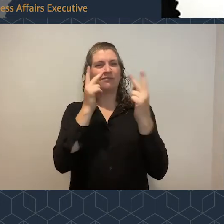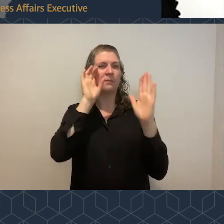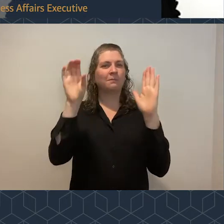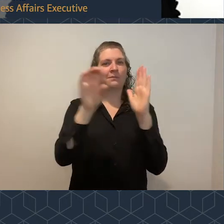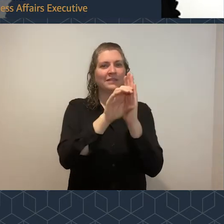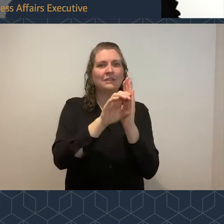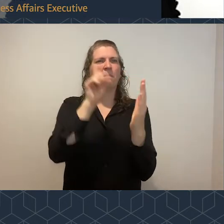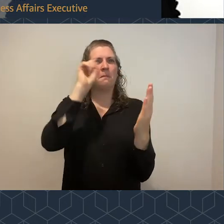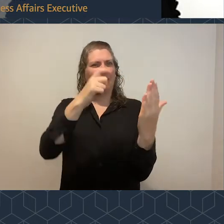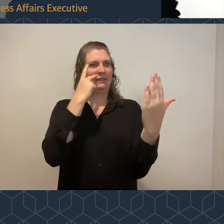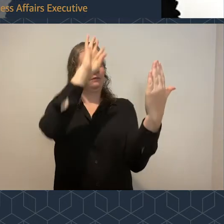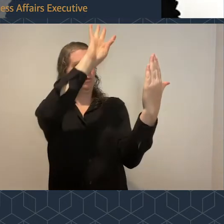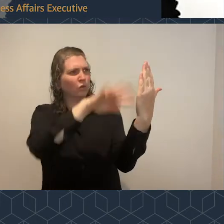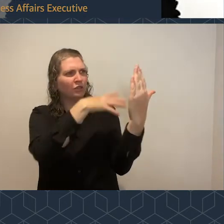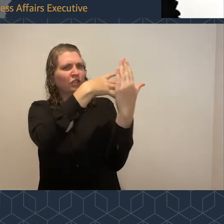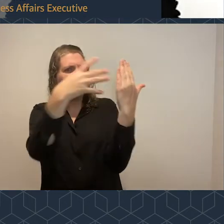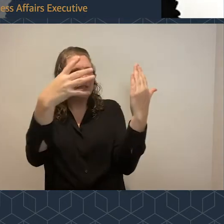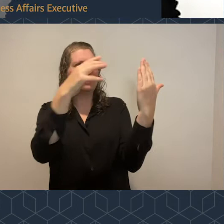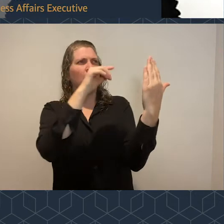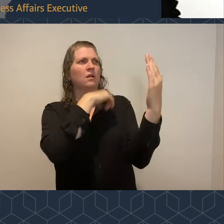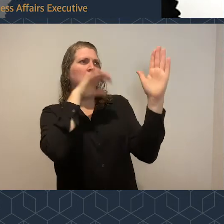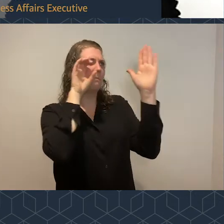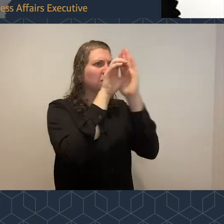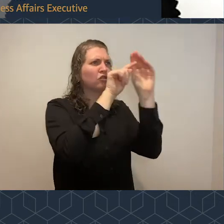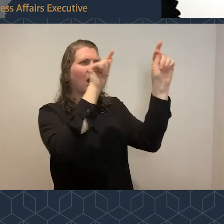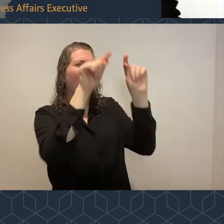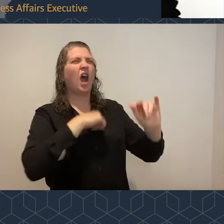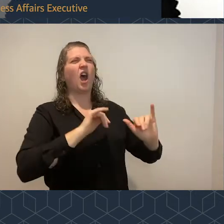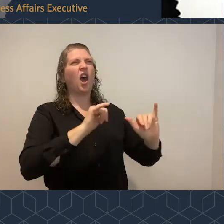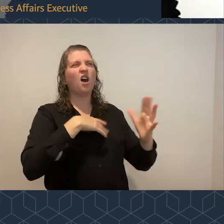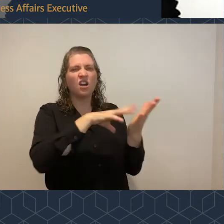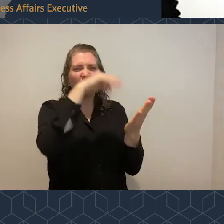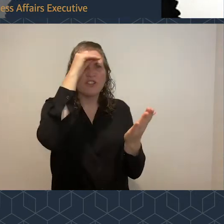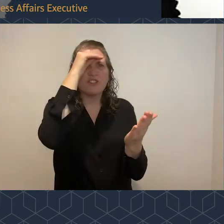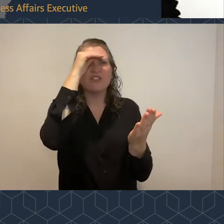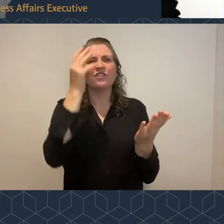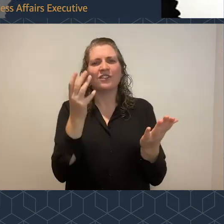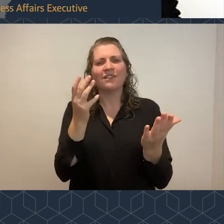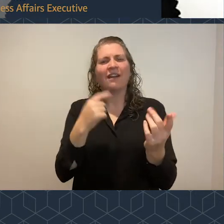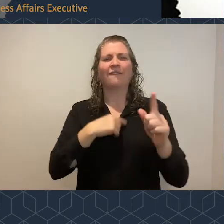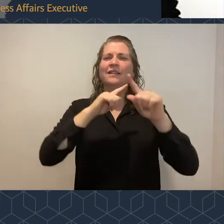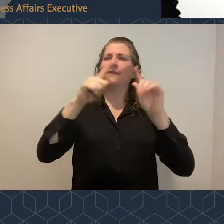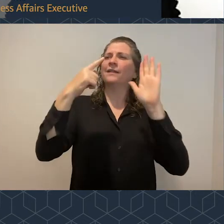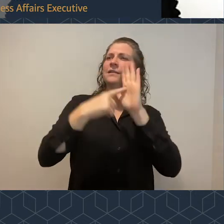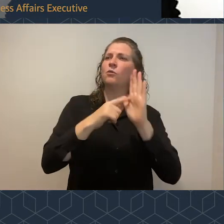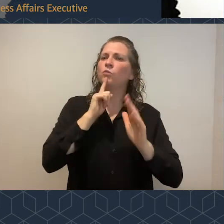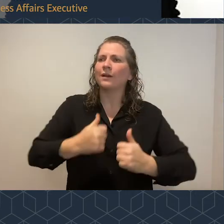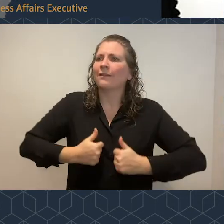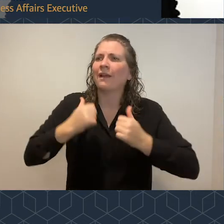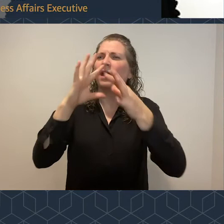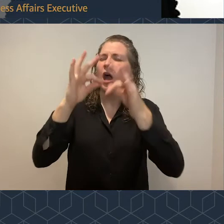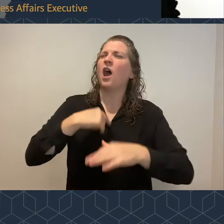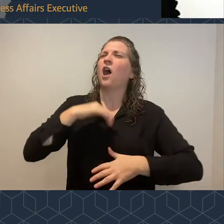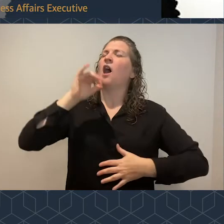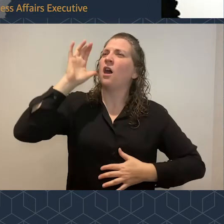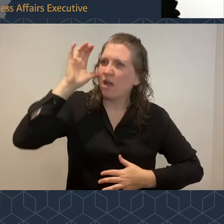an Excel spreadsheet, and vertically I wrote down the STAR, the situation, the task, the action, the result, and then horizontally I